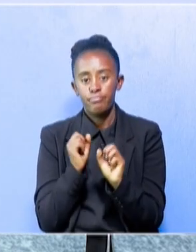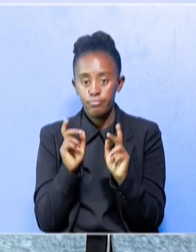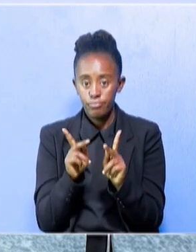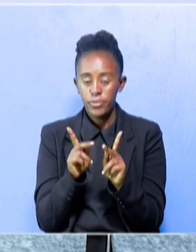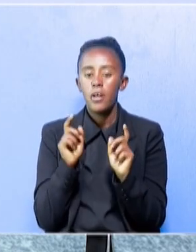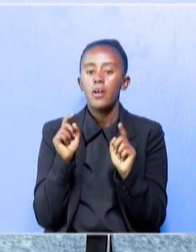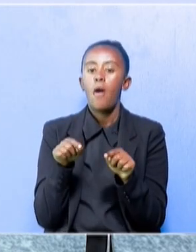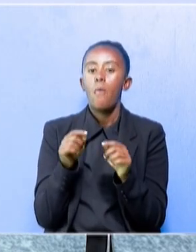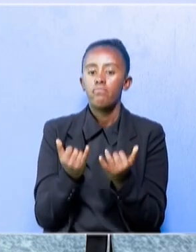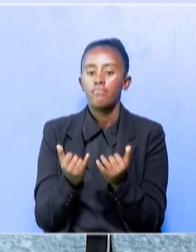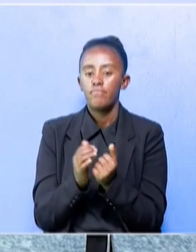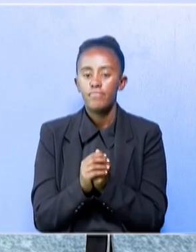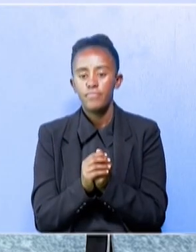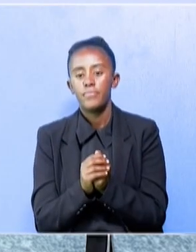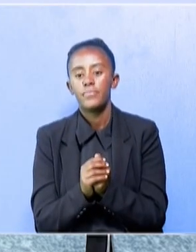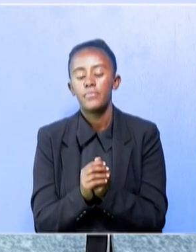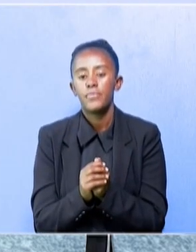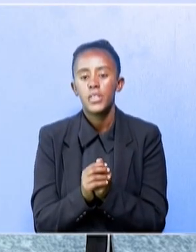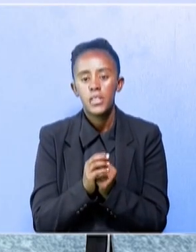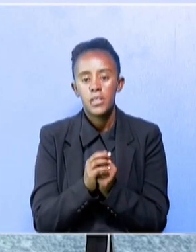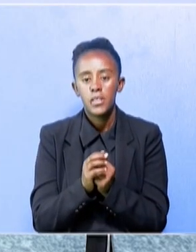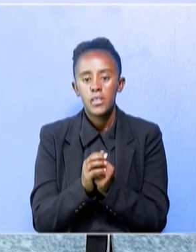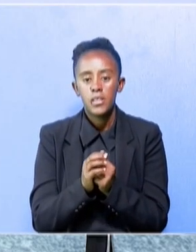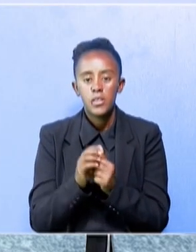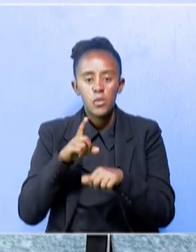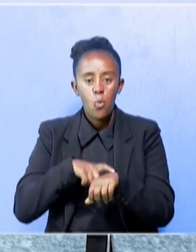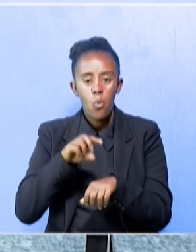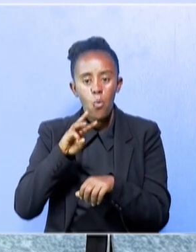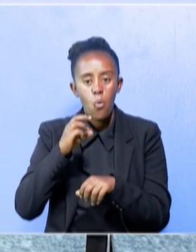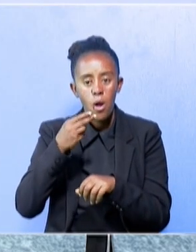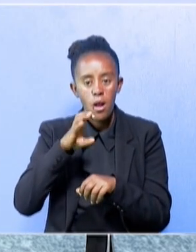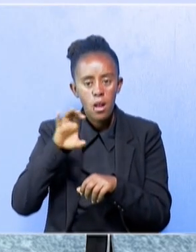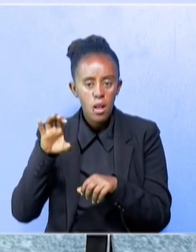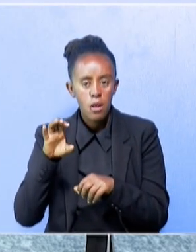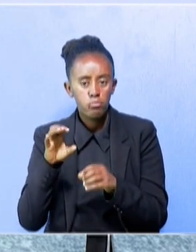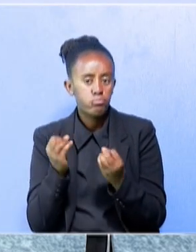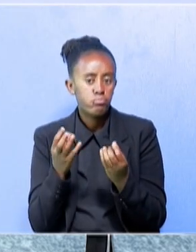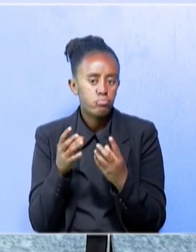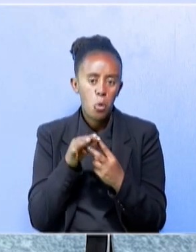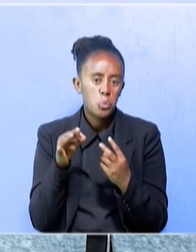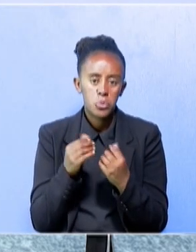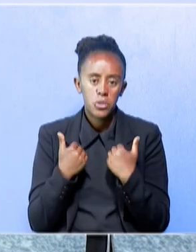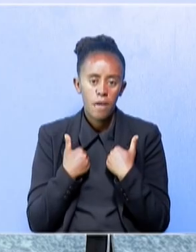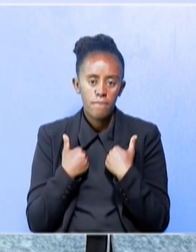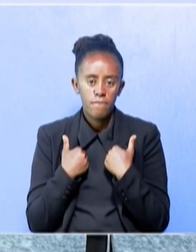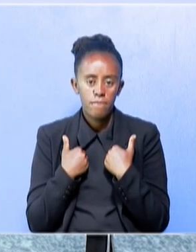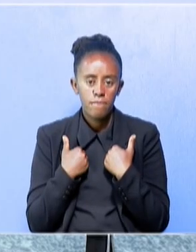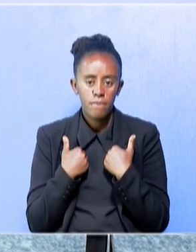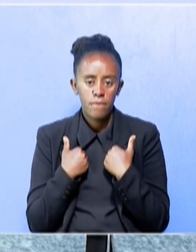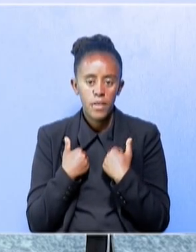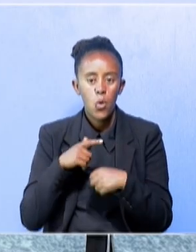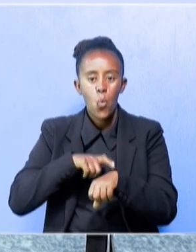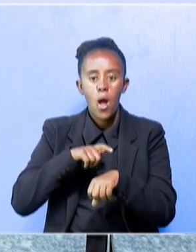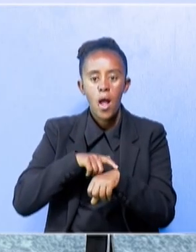what will be here now? While I was writing, good, there are a lot of options are possible now. While I